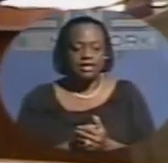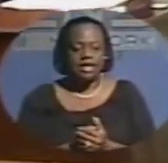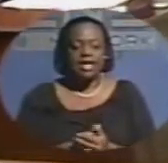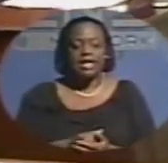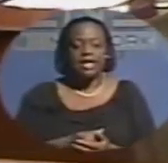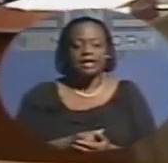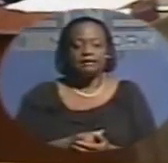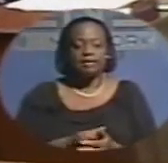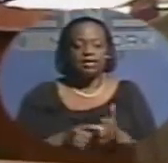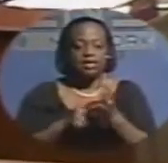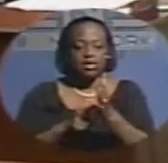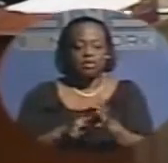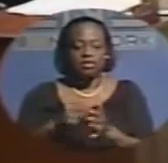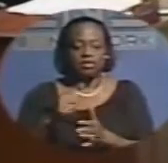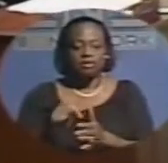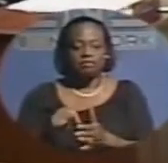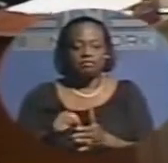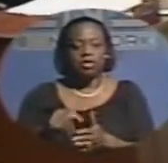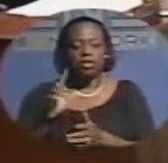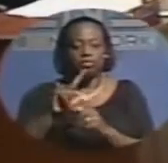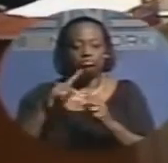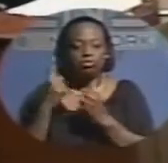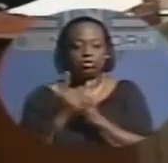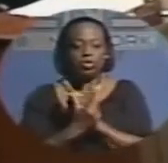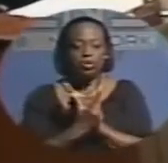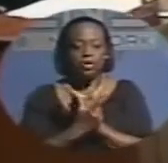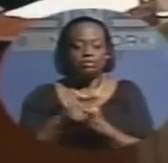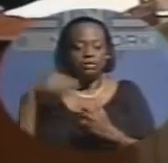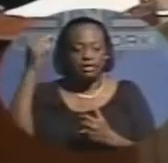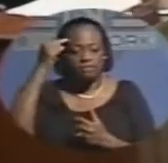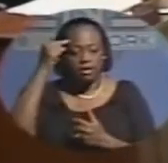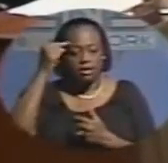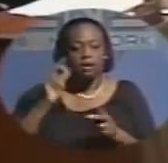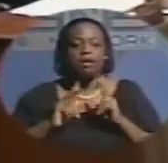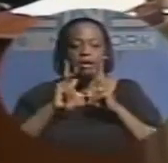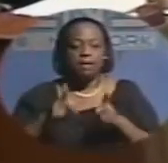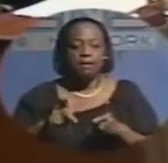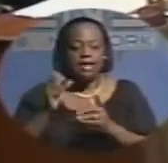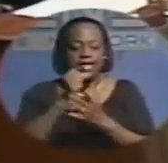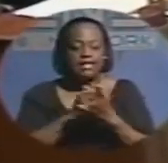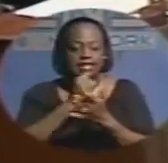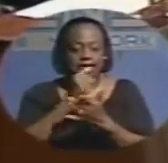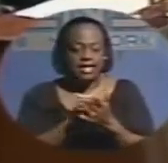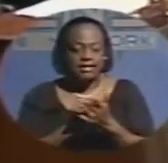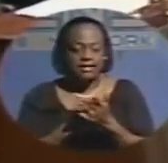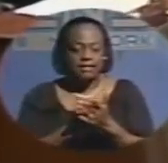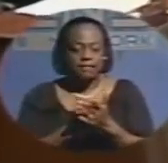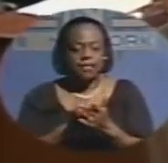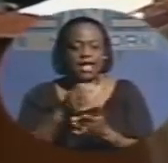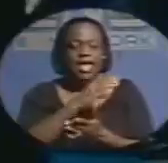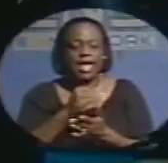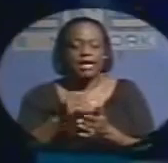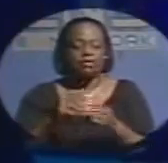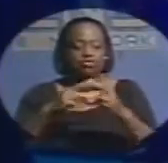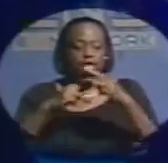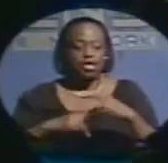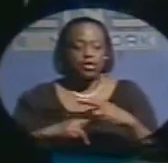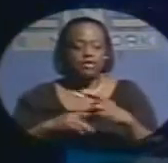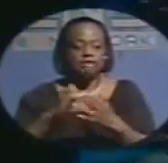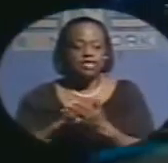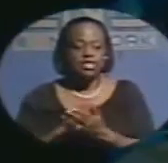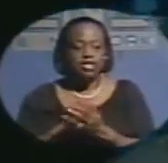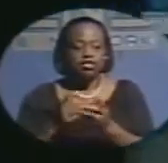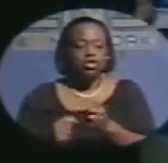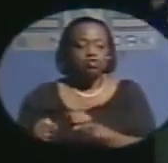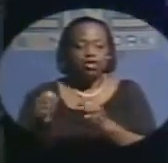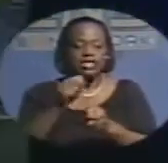government, including the introduction of local government, public sector reform to reduce bureaucracy and increase efficiencies, transformation of the